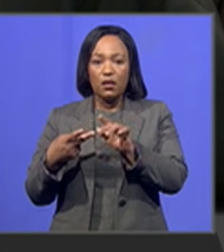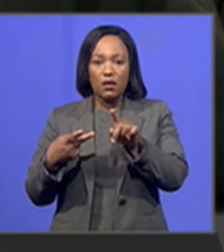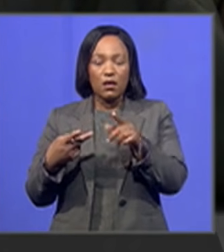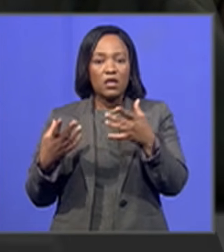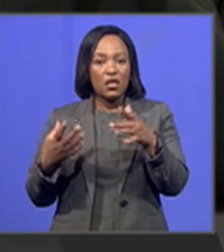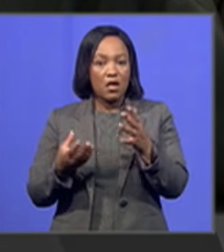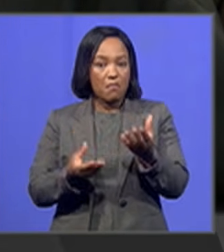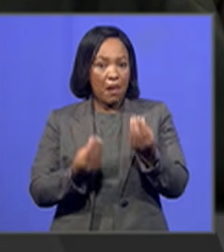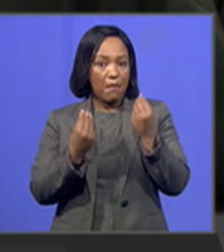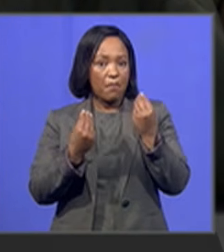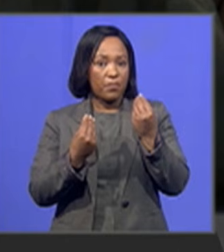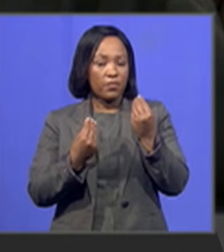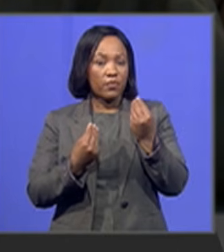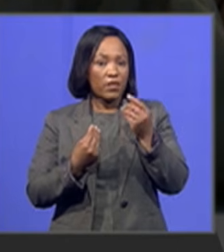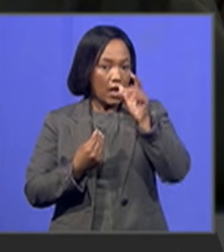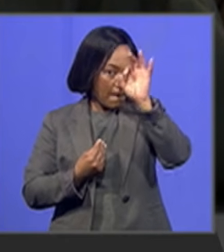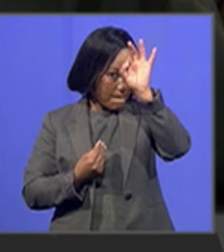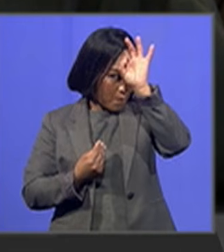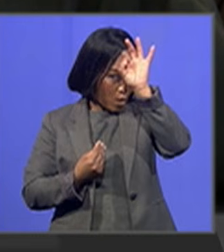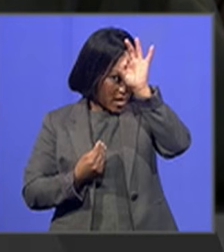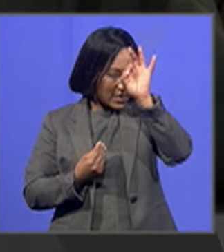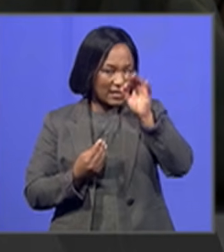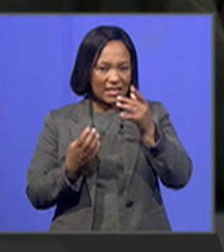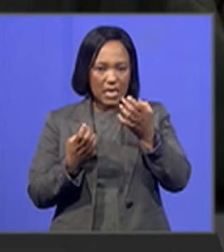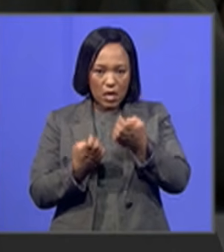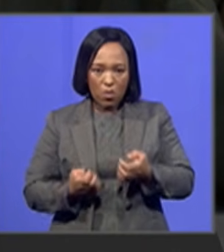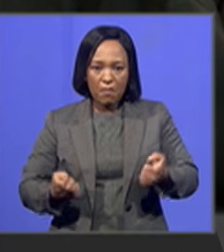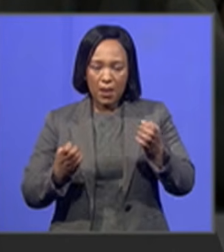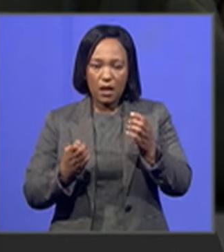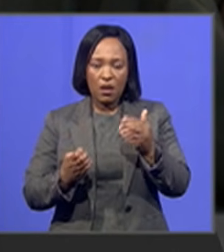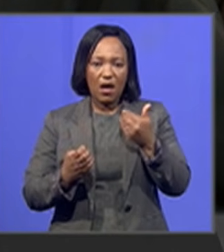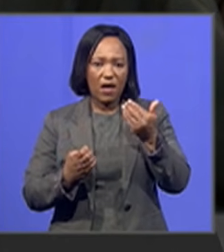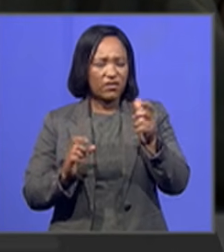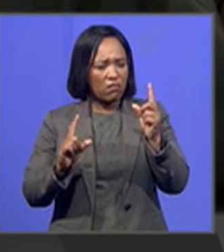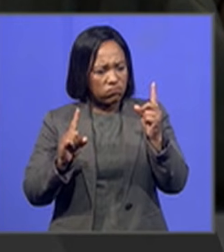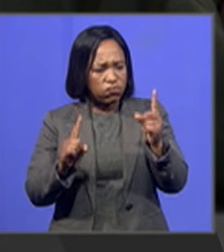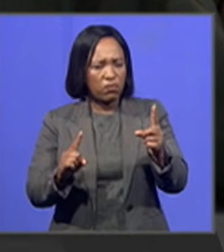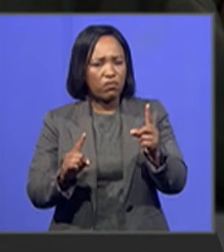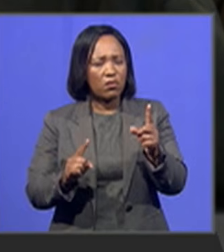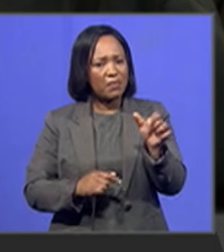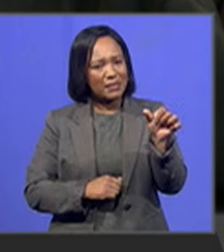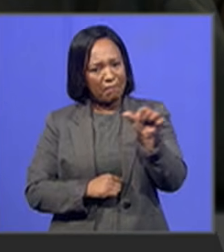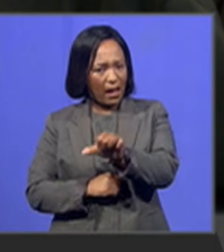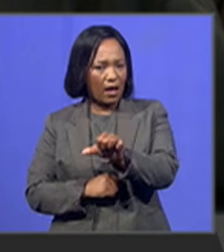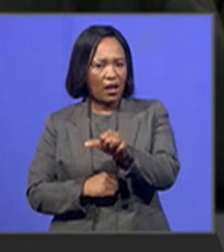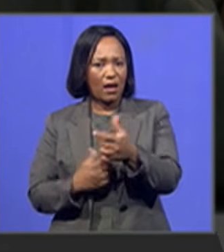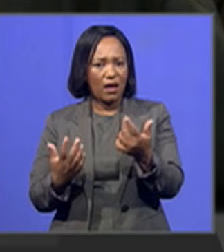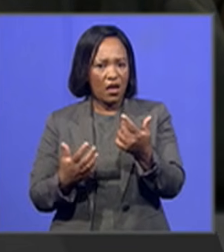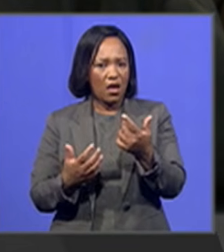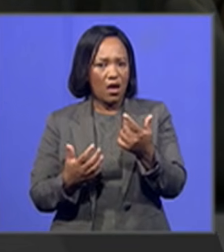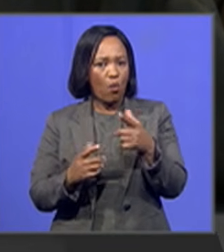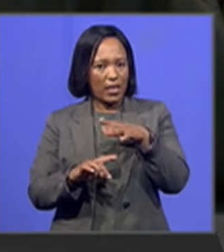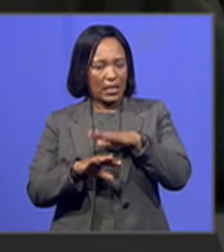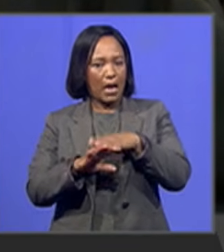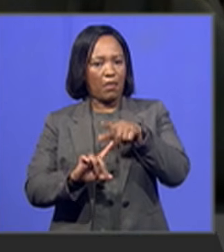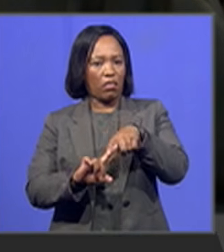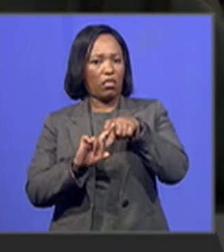in possession of the police-issued equipment after he was directed to return his equipment during his